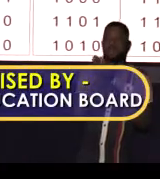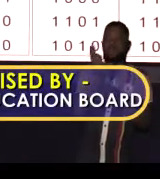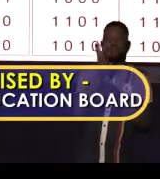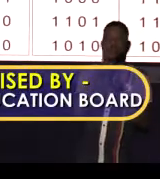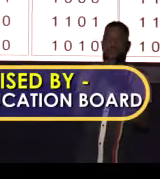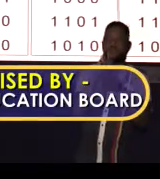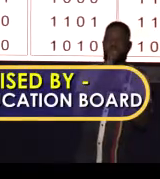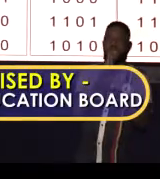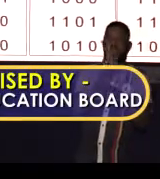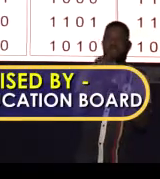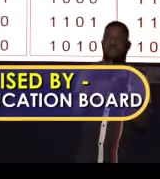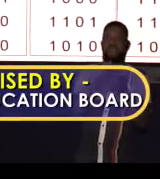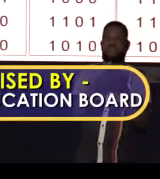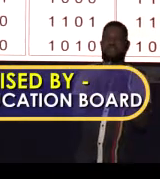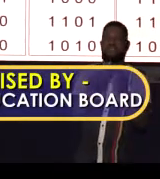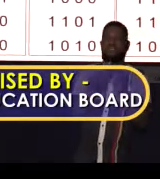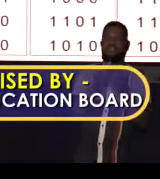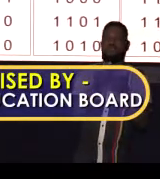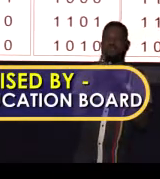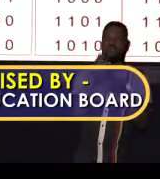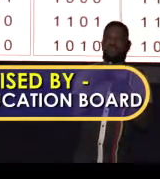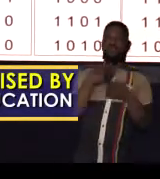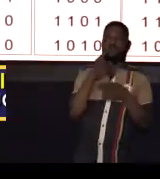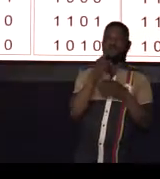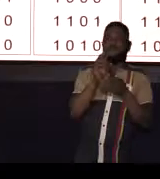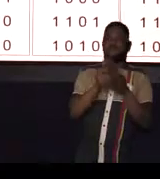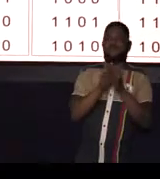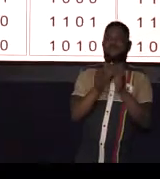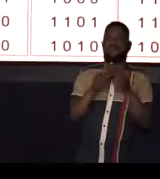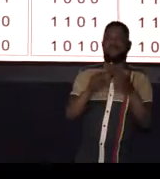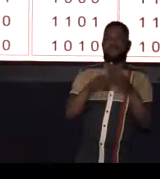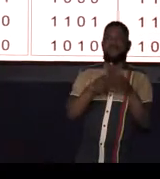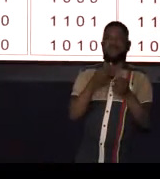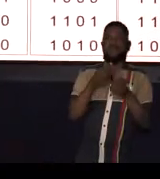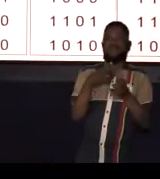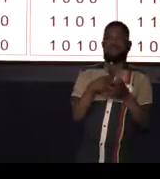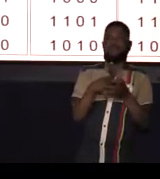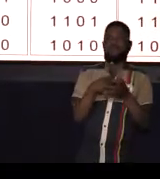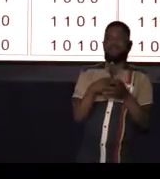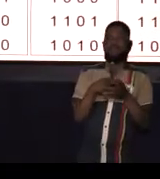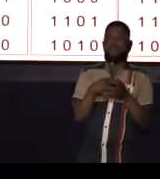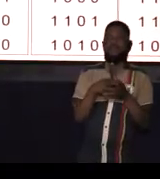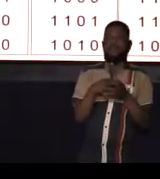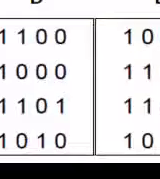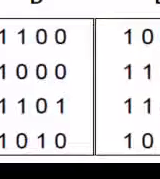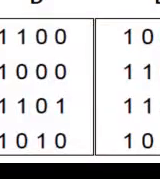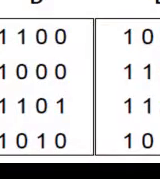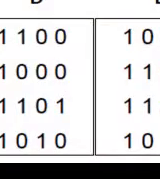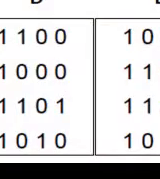of these images will fill up this sequence. You have 1 minute to think about it. Begin.